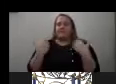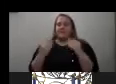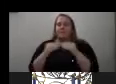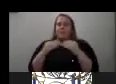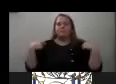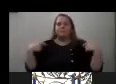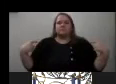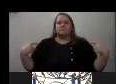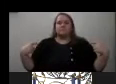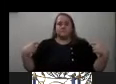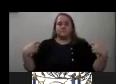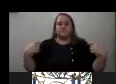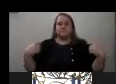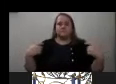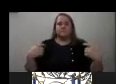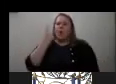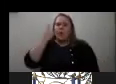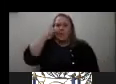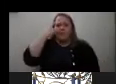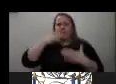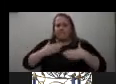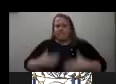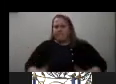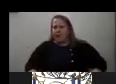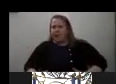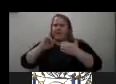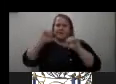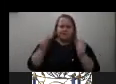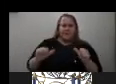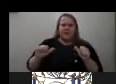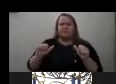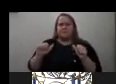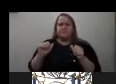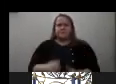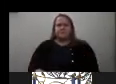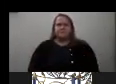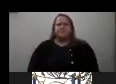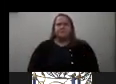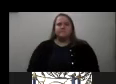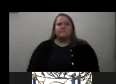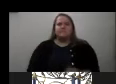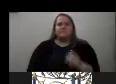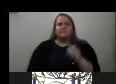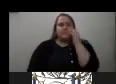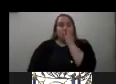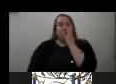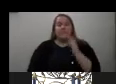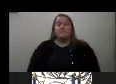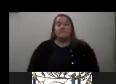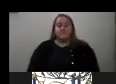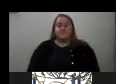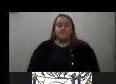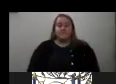shoulders. You know, you're always thinking about the body when you're building for dance. And the line. There's